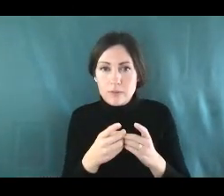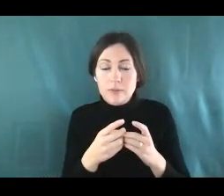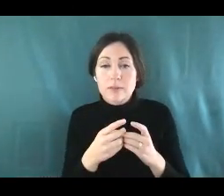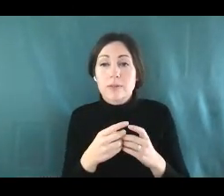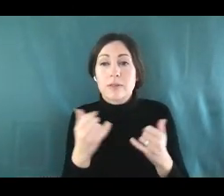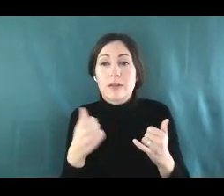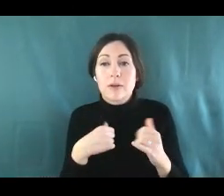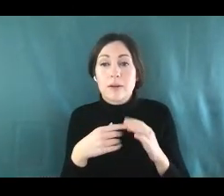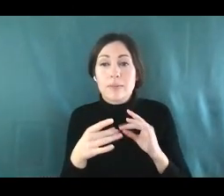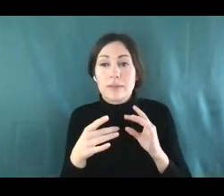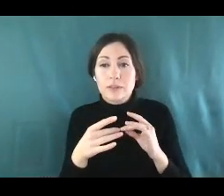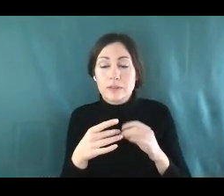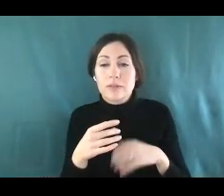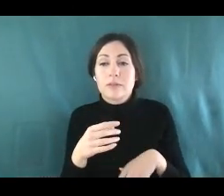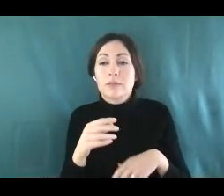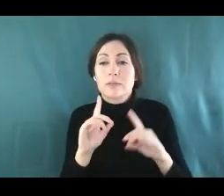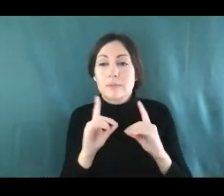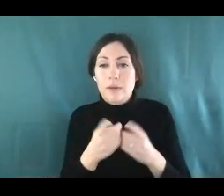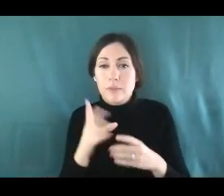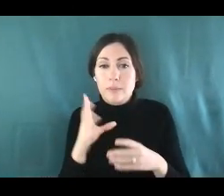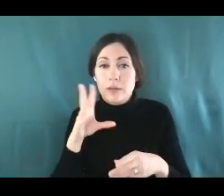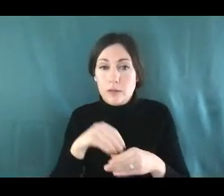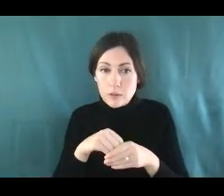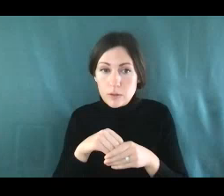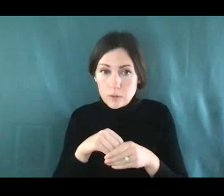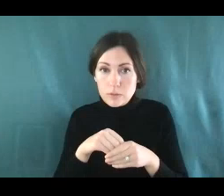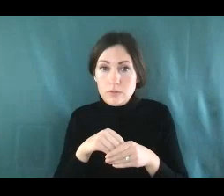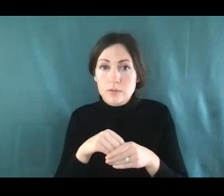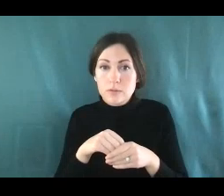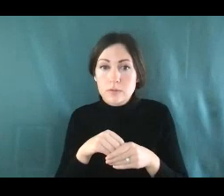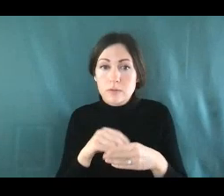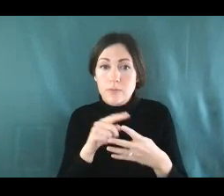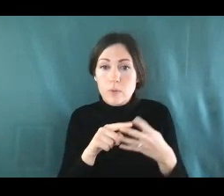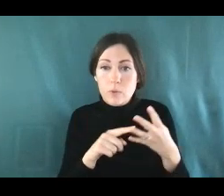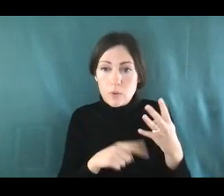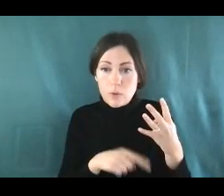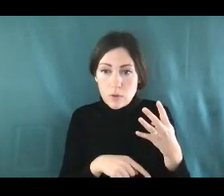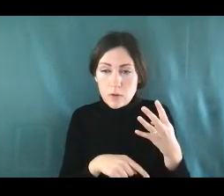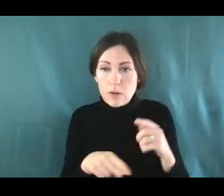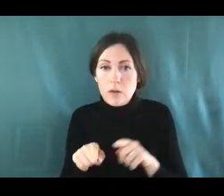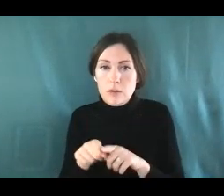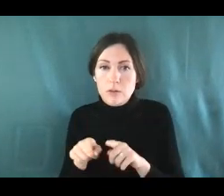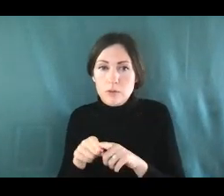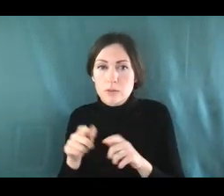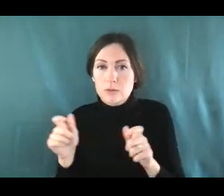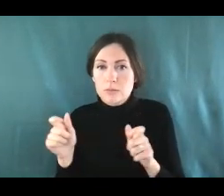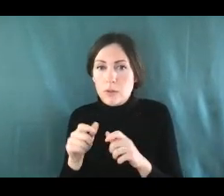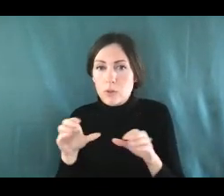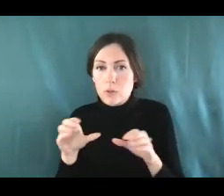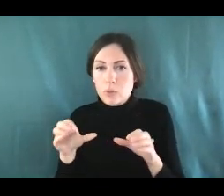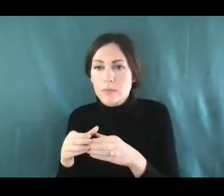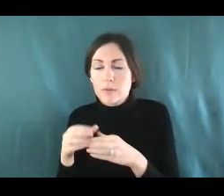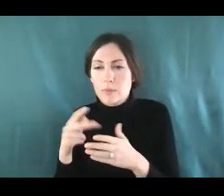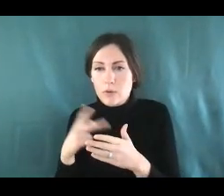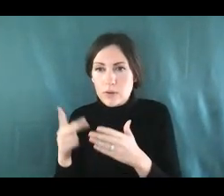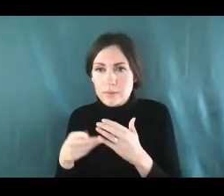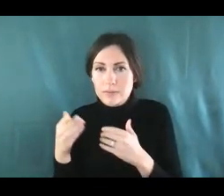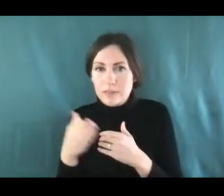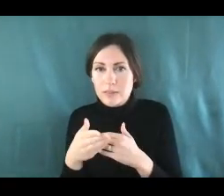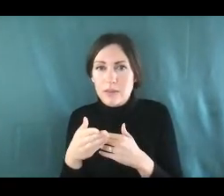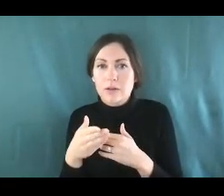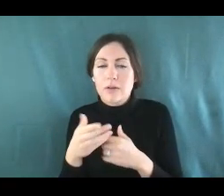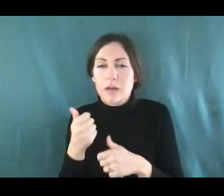I mentioned, the department includes the 4 divisions as well as a small group of programs that reside here within the